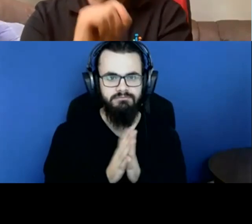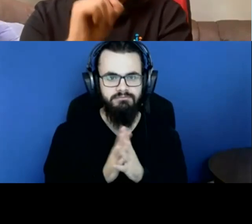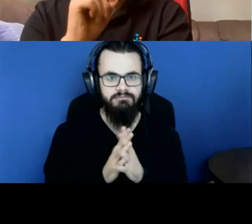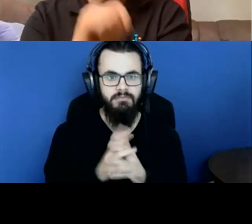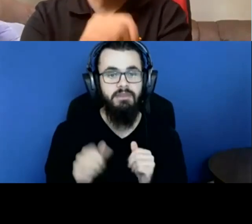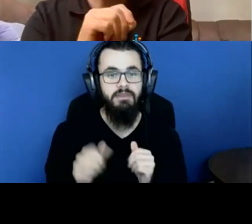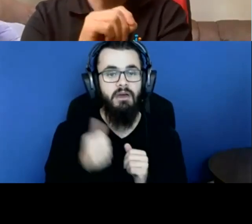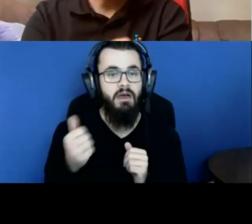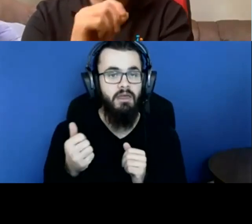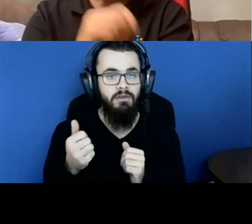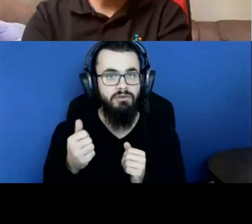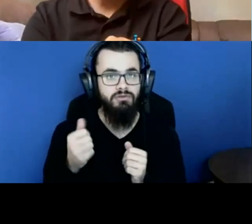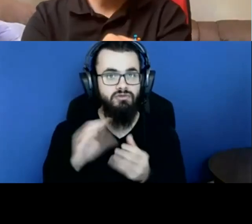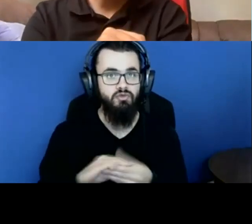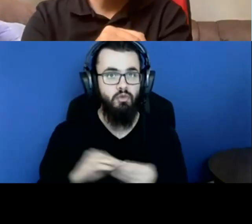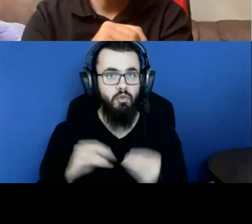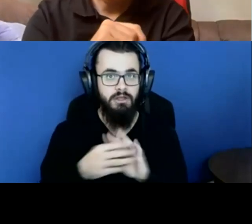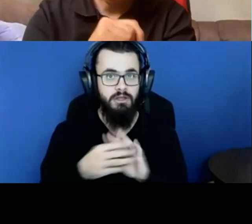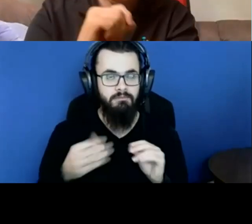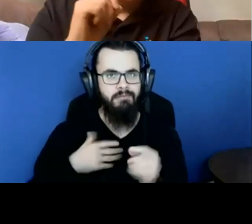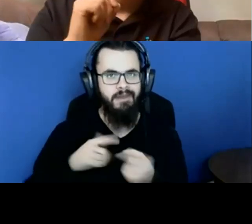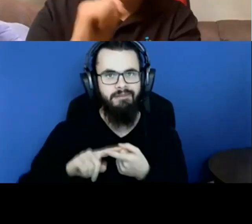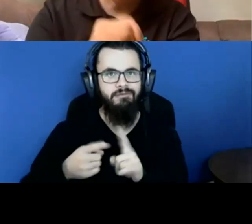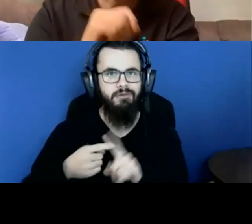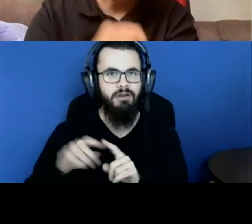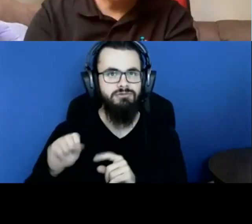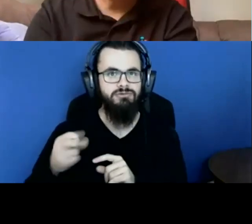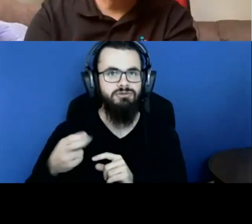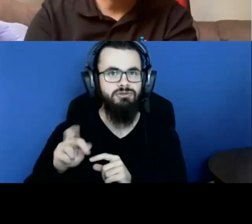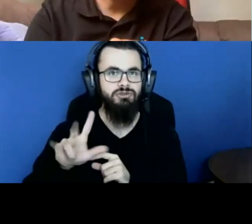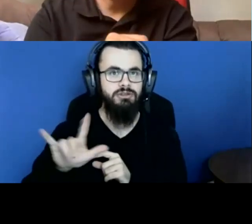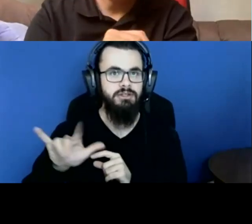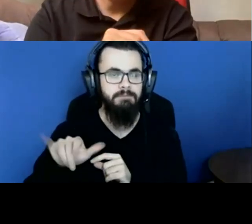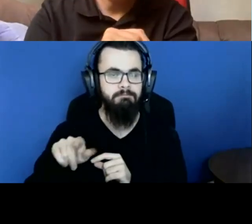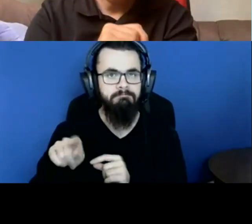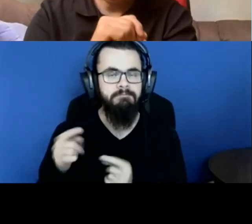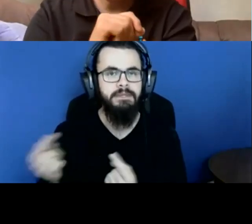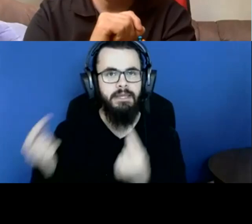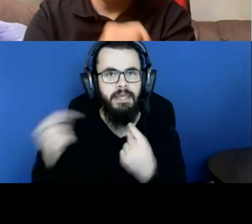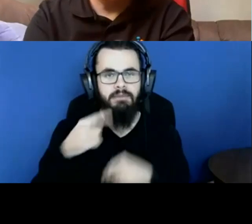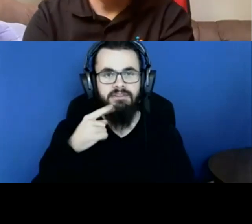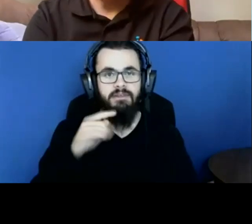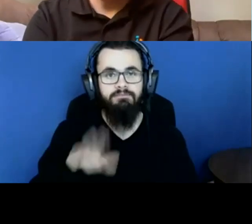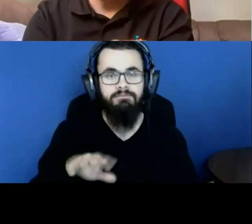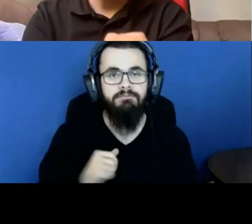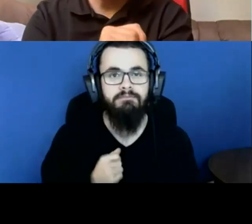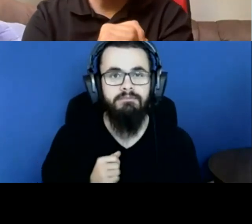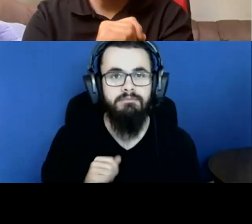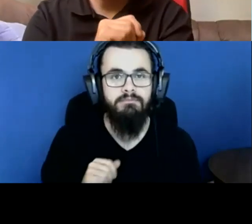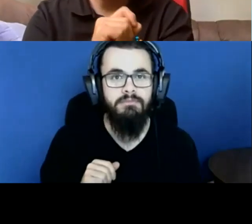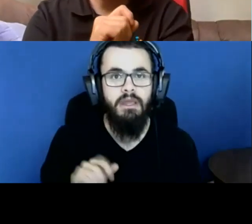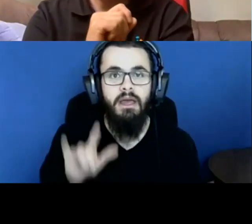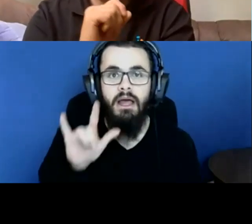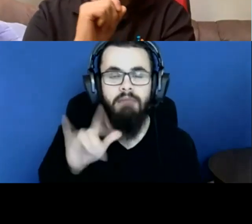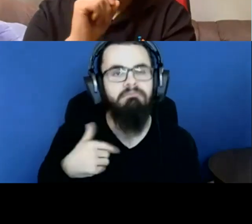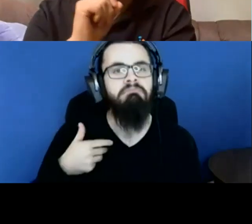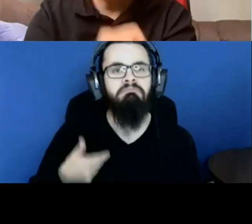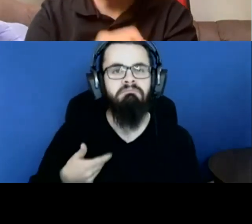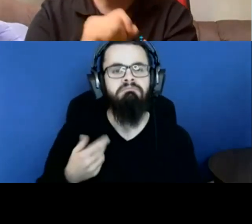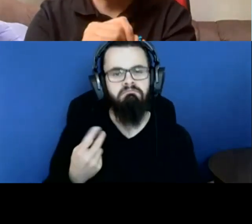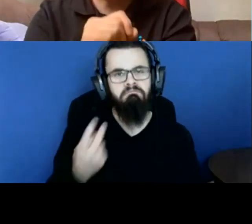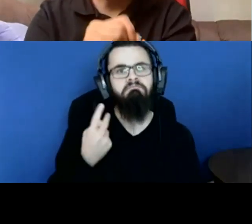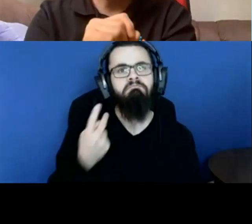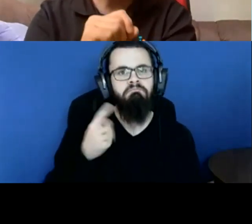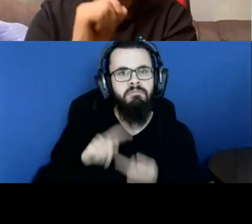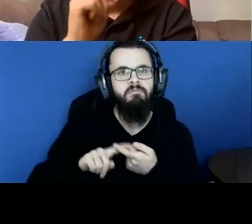my friend Shirley came and said, Chris, as a friend, I love you. You need